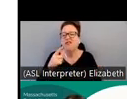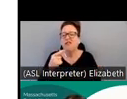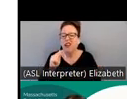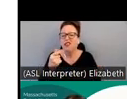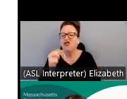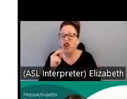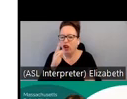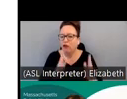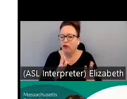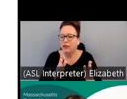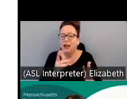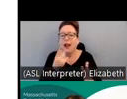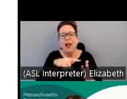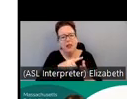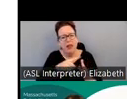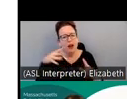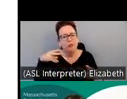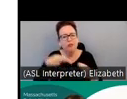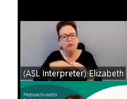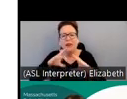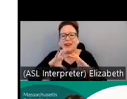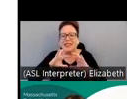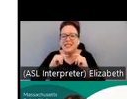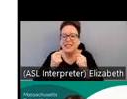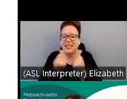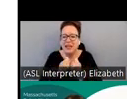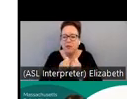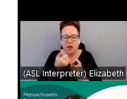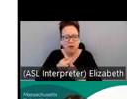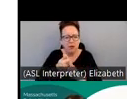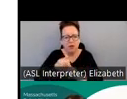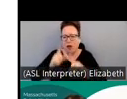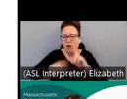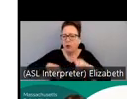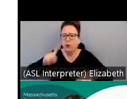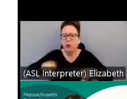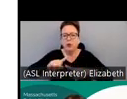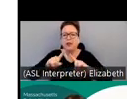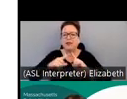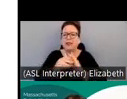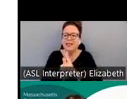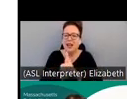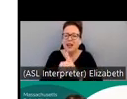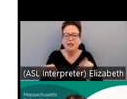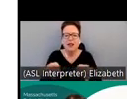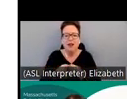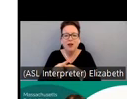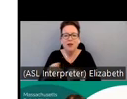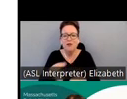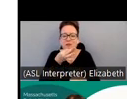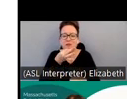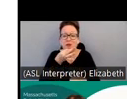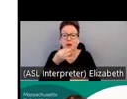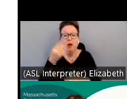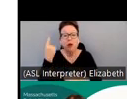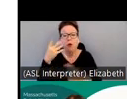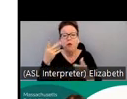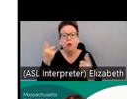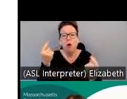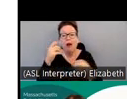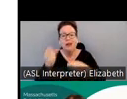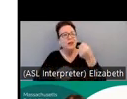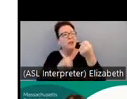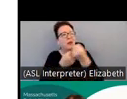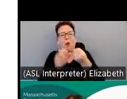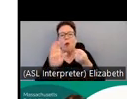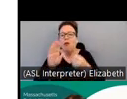team that offer a variety of skills and expertise to support an employment goal. If